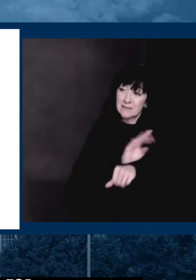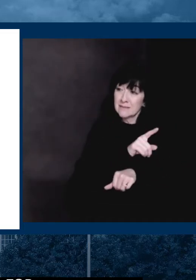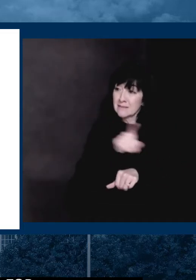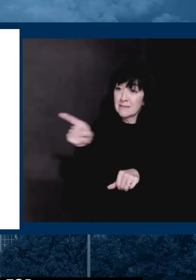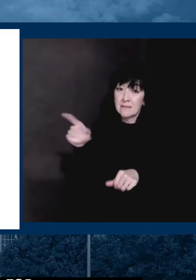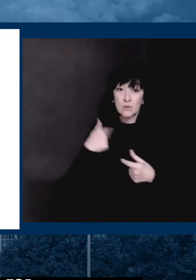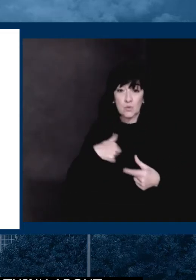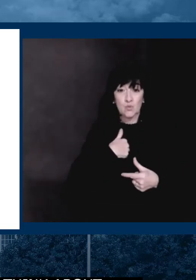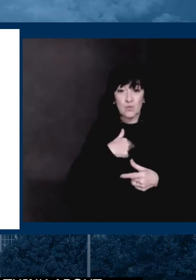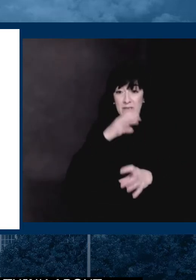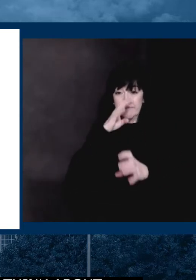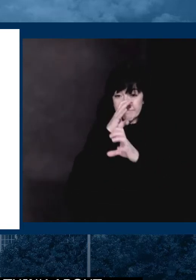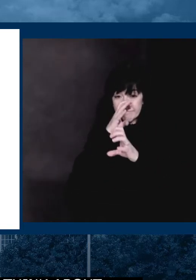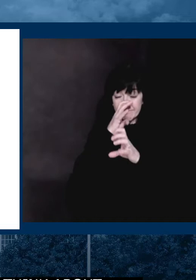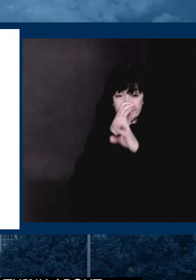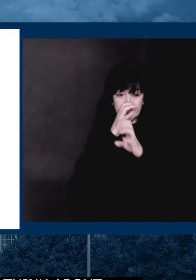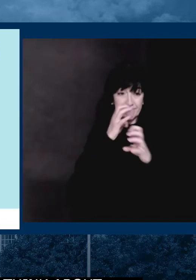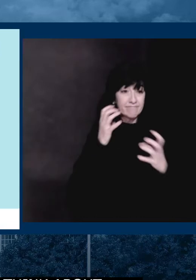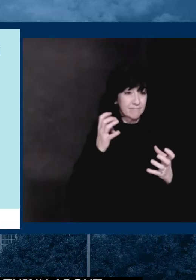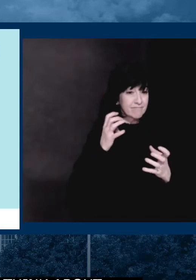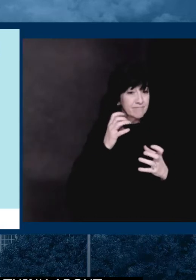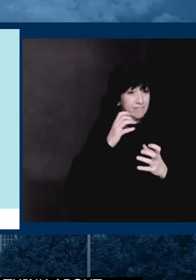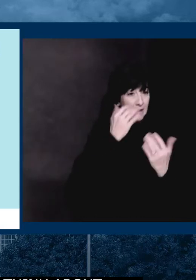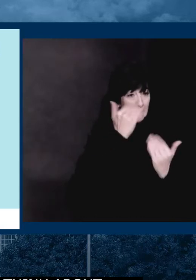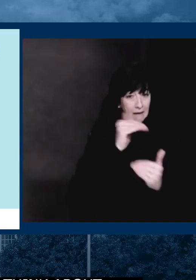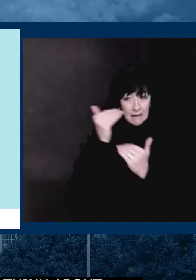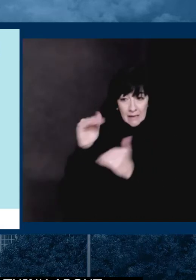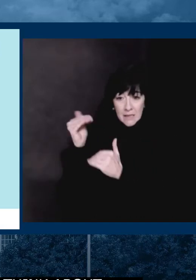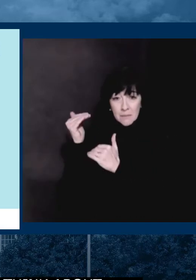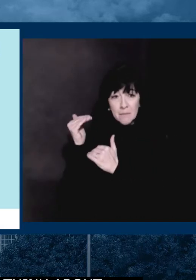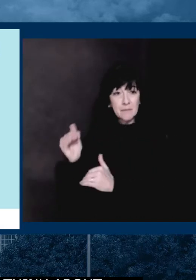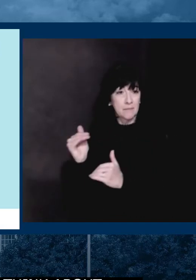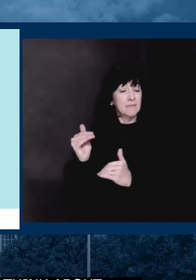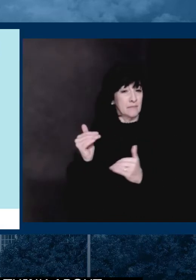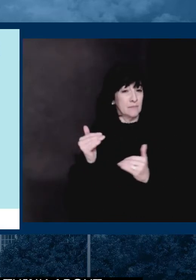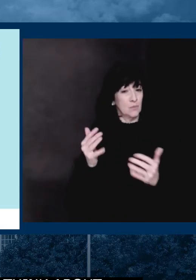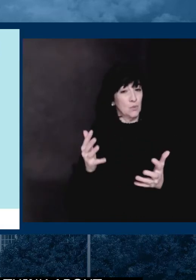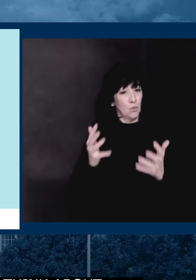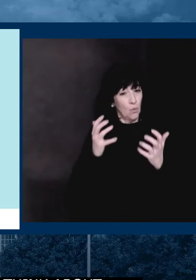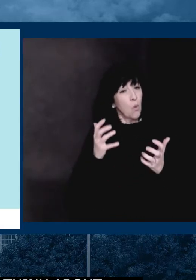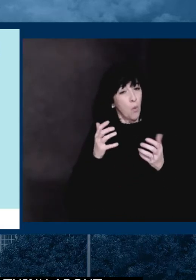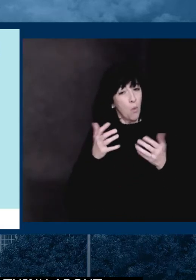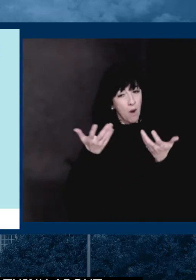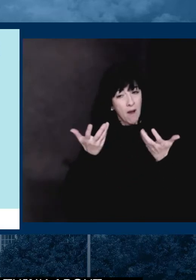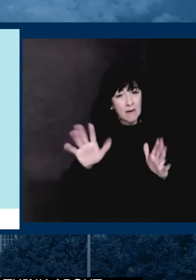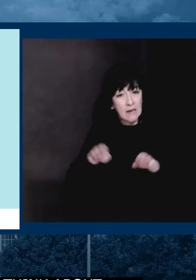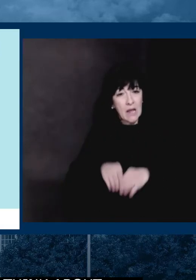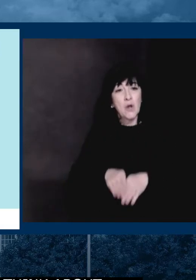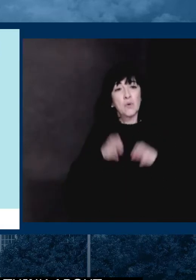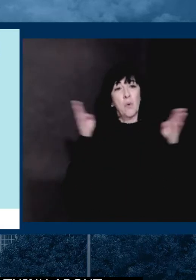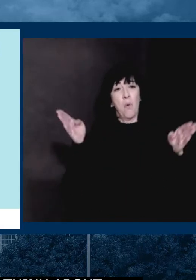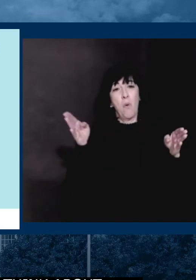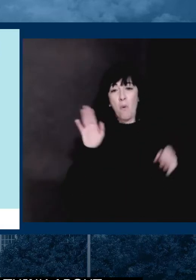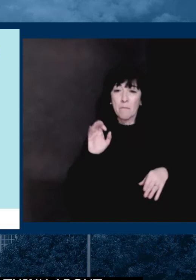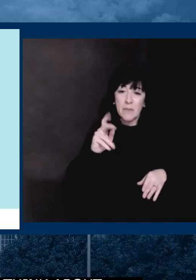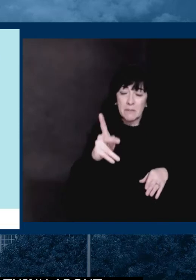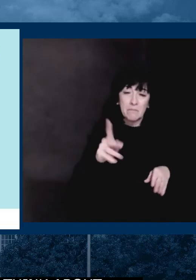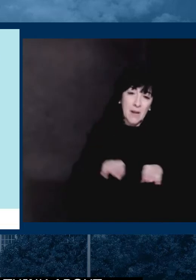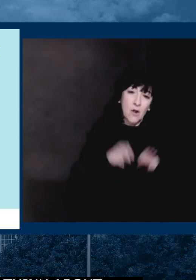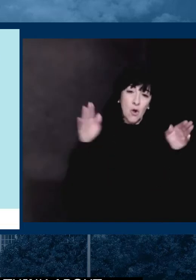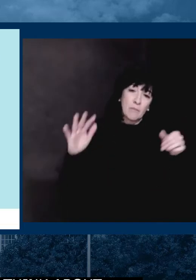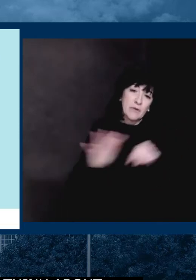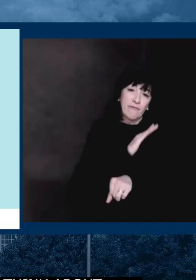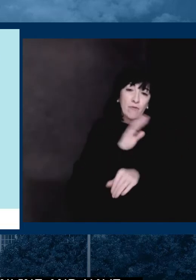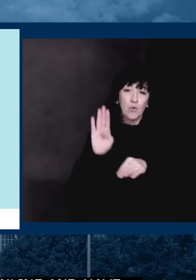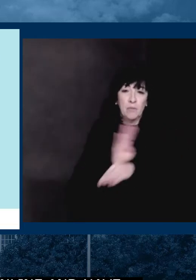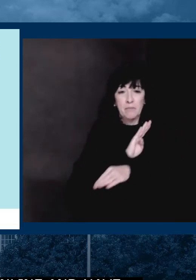fully online. We have limitations, fire code limitations for hospitality and all